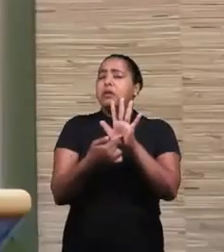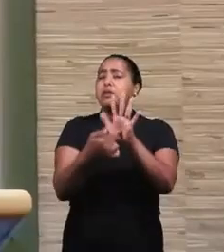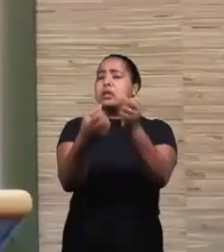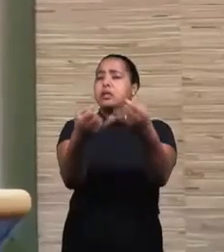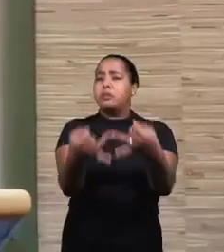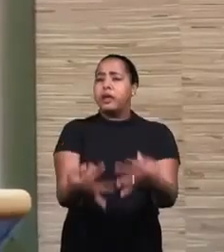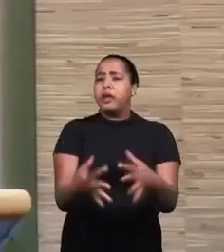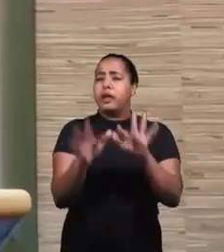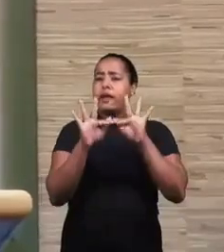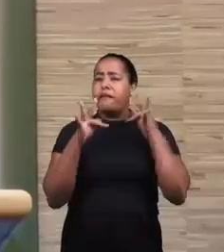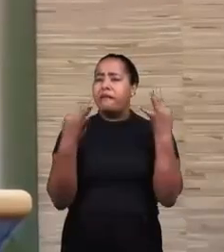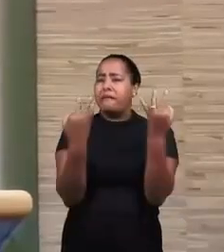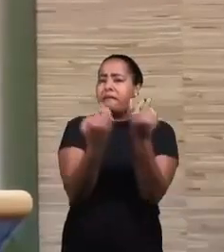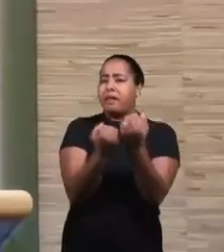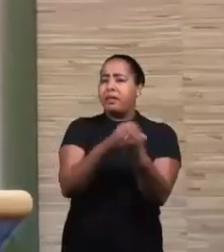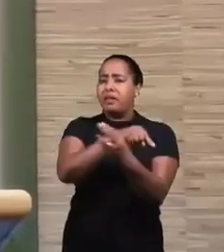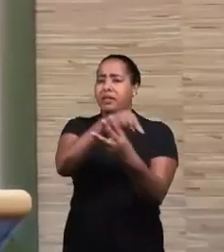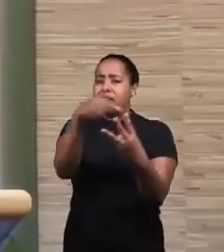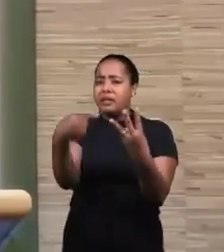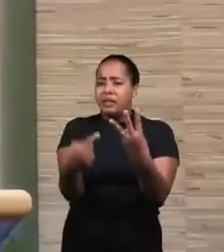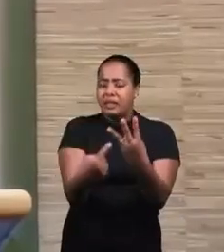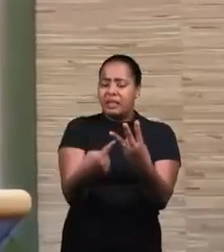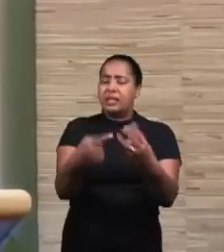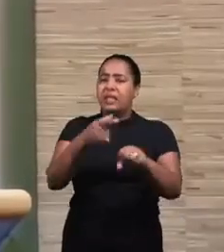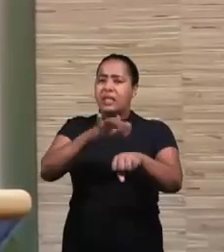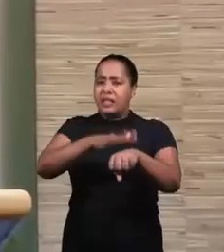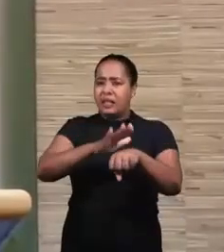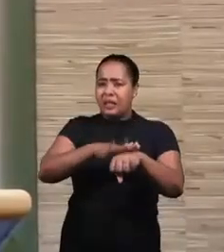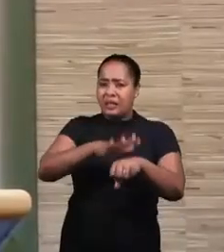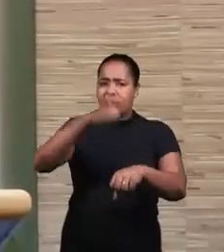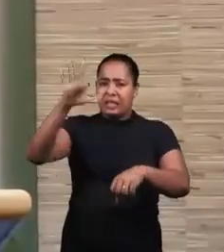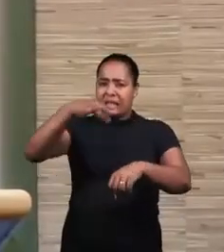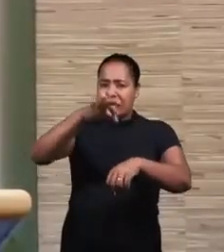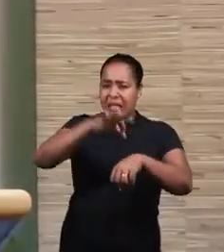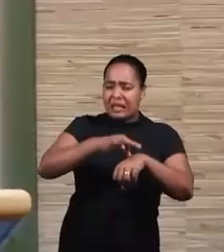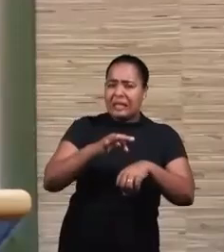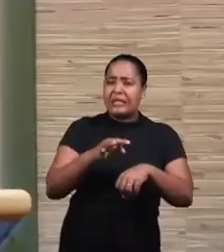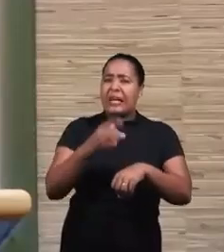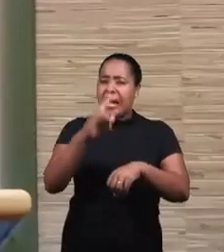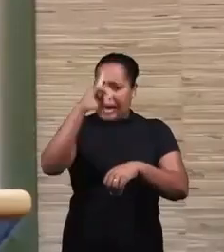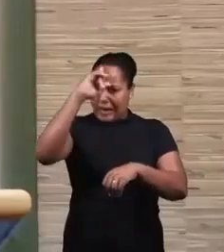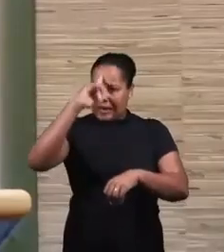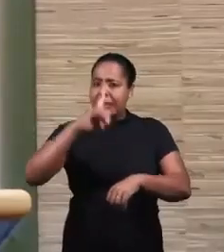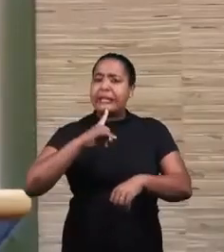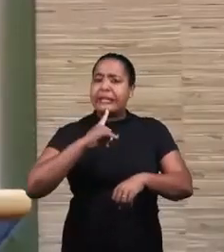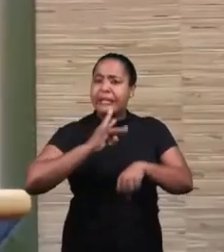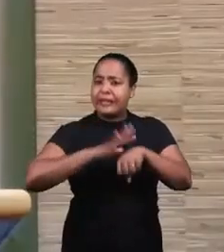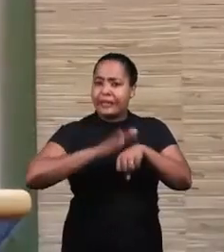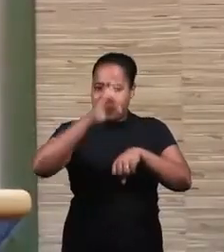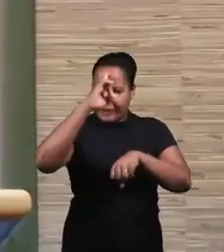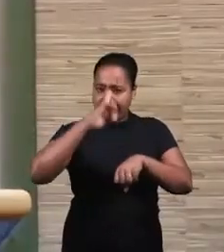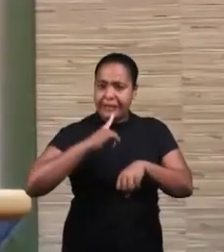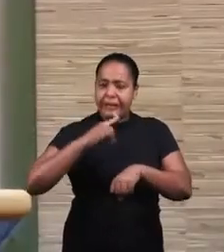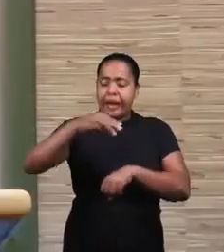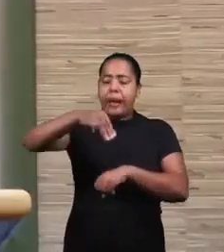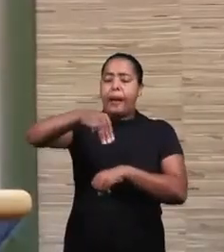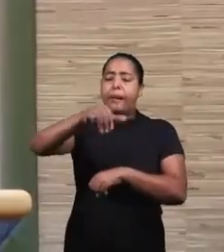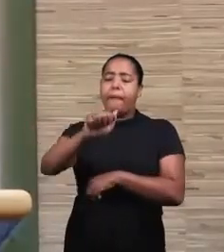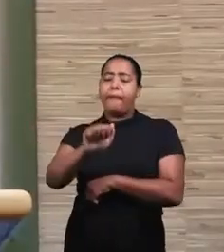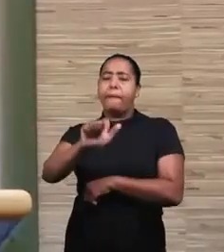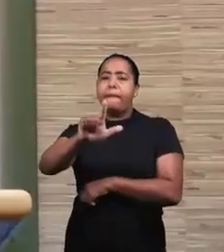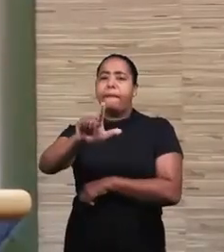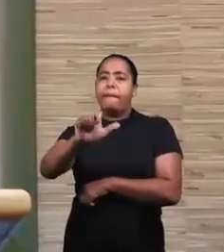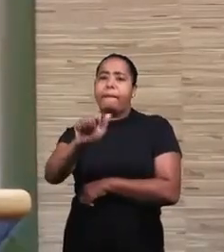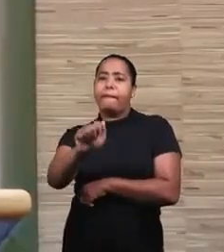sick with malaria, but they are being medicated. And in Fonte Nova,